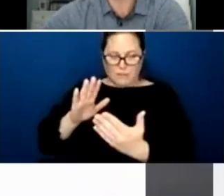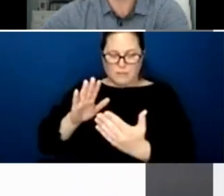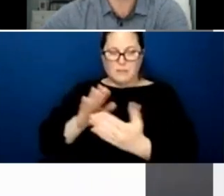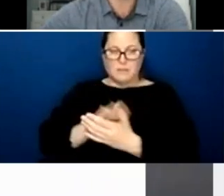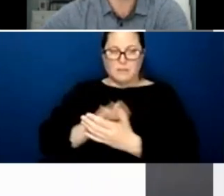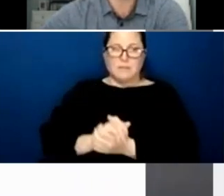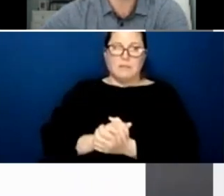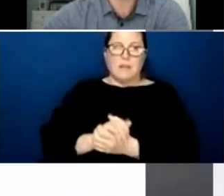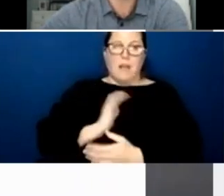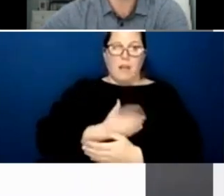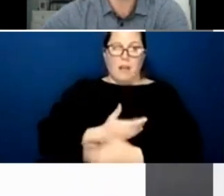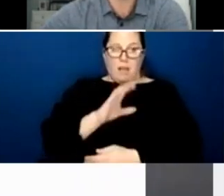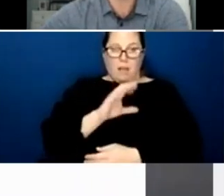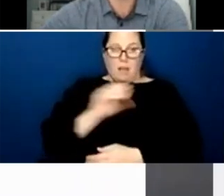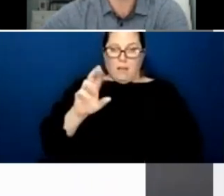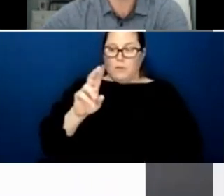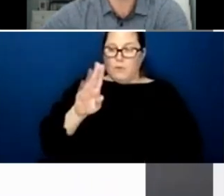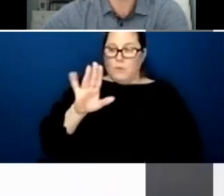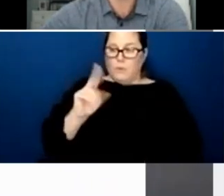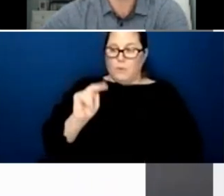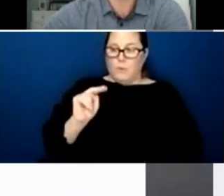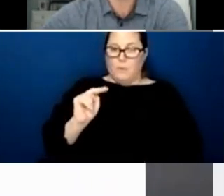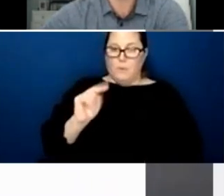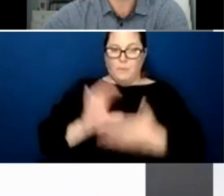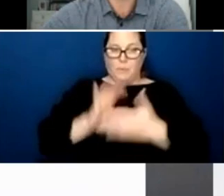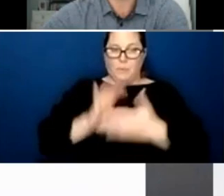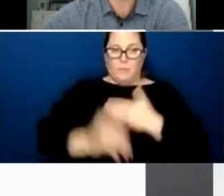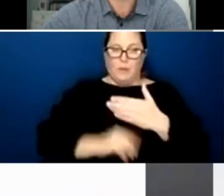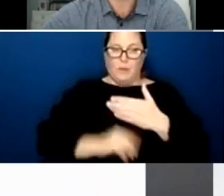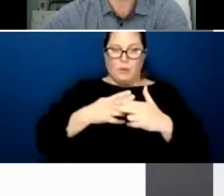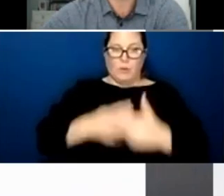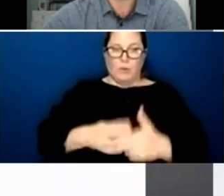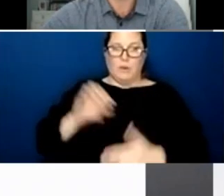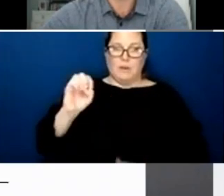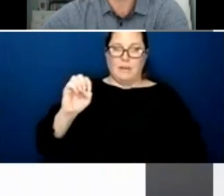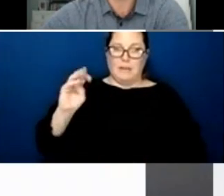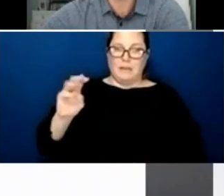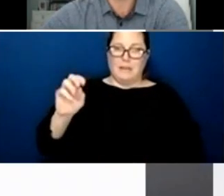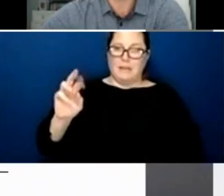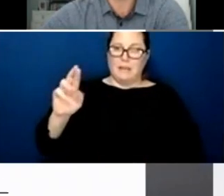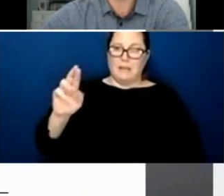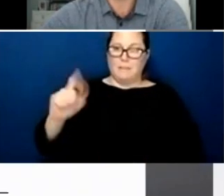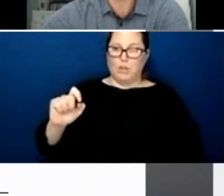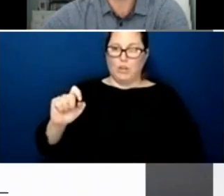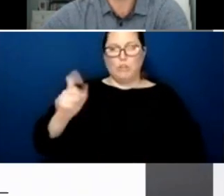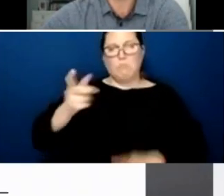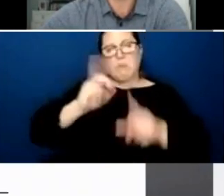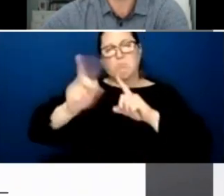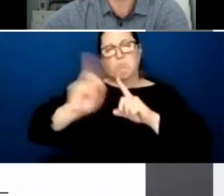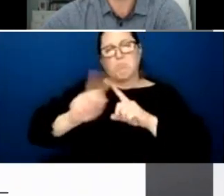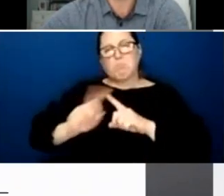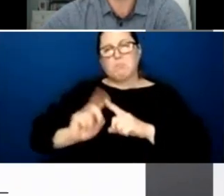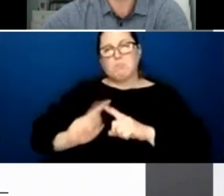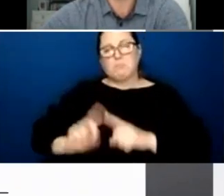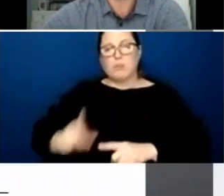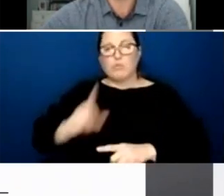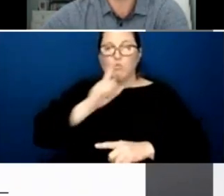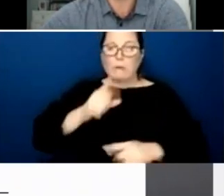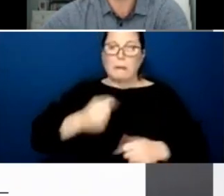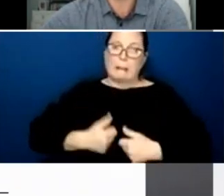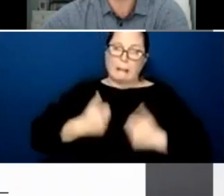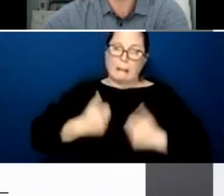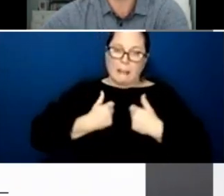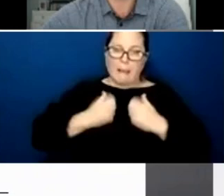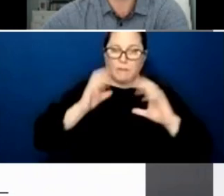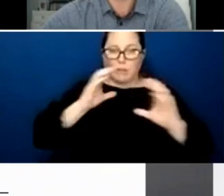is Reuben. Our curriculum is called Emerge, and we cover a variety of real life communication skills, email